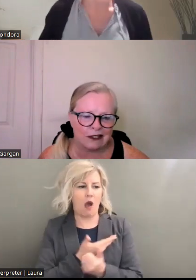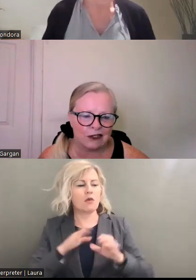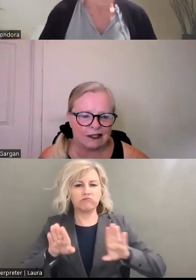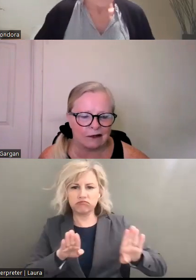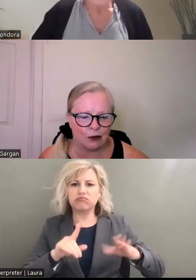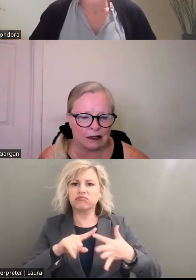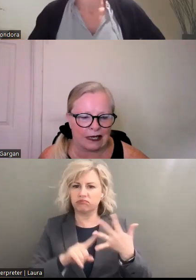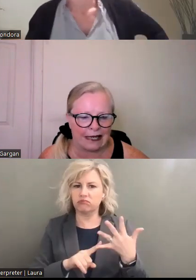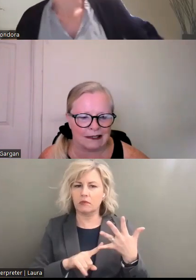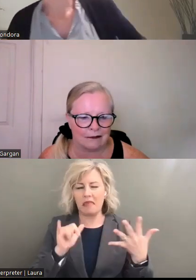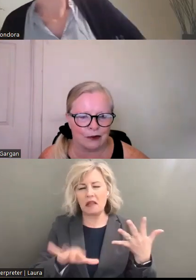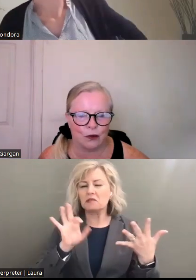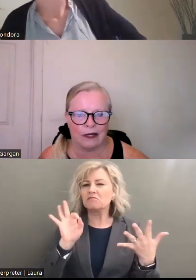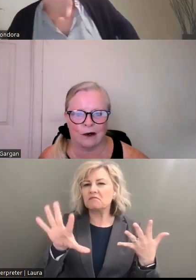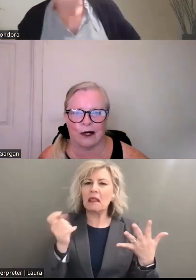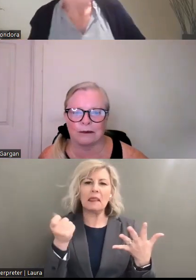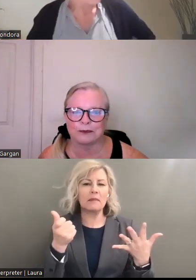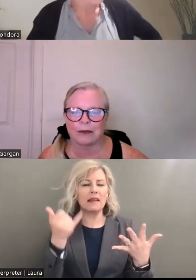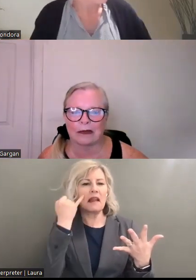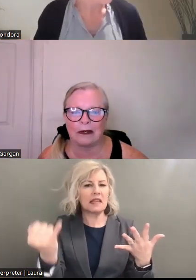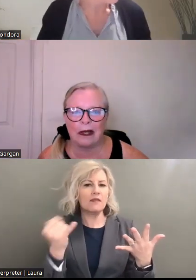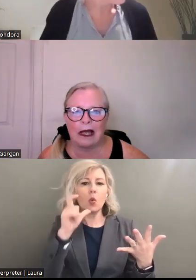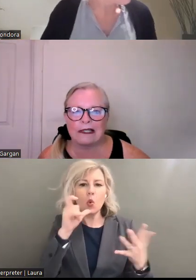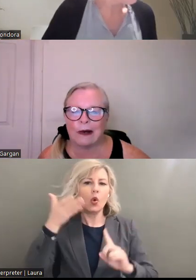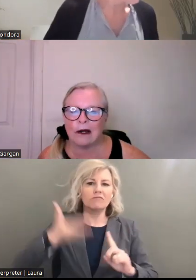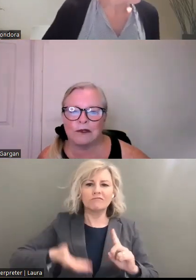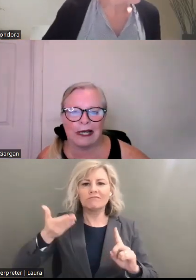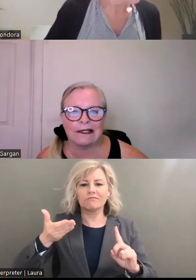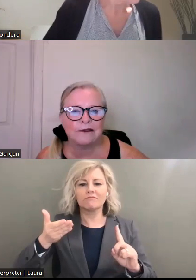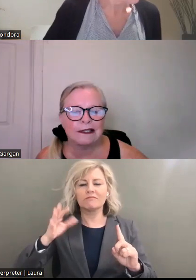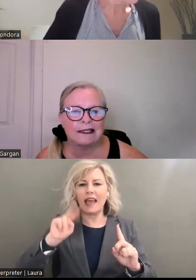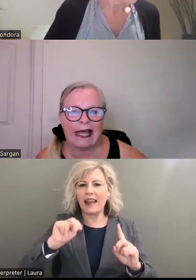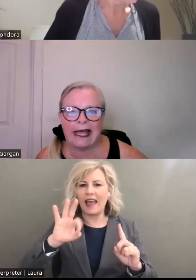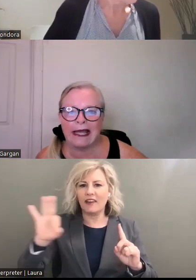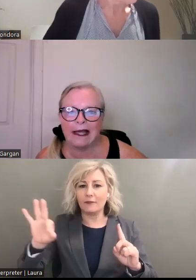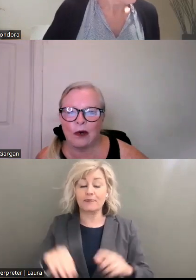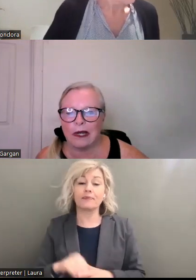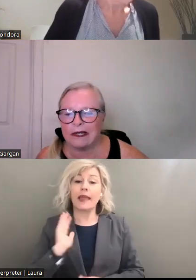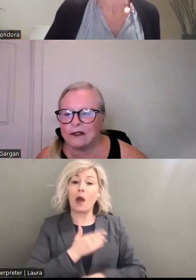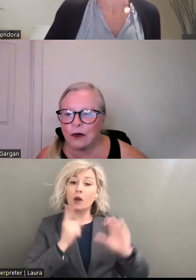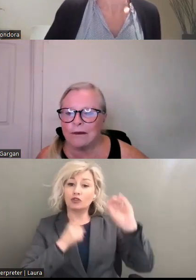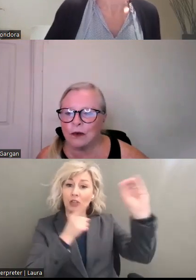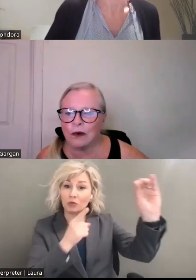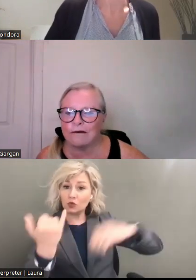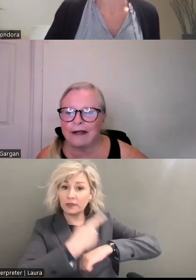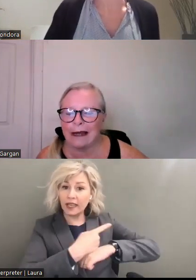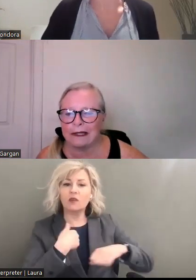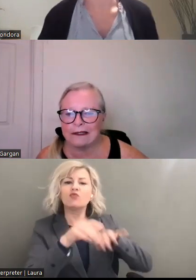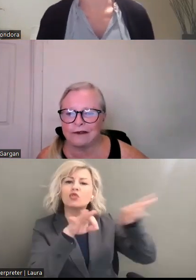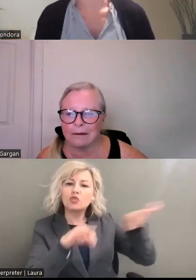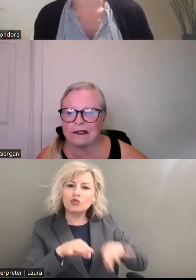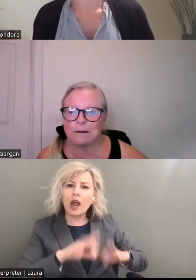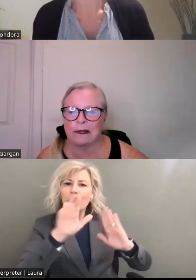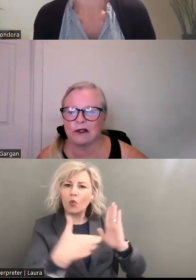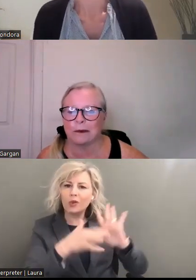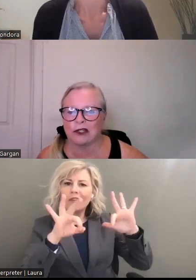Because that's just to give you a little idea of who we are. So our objectives today, we're going to describe the role of families